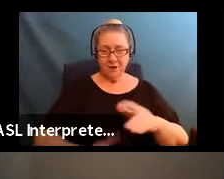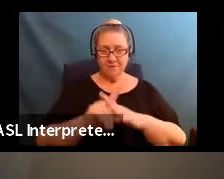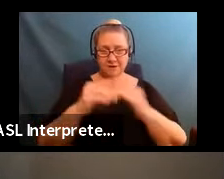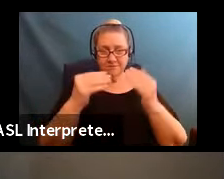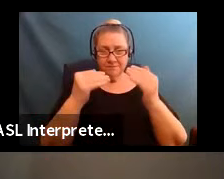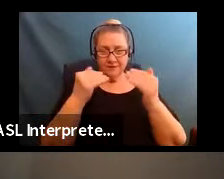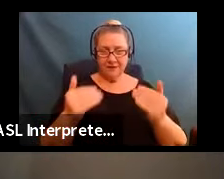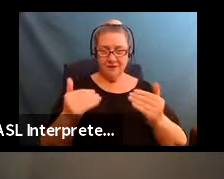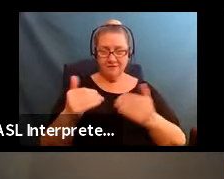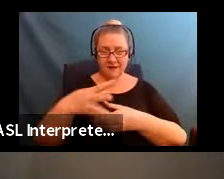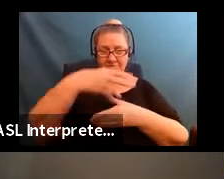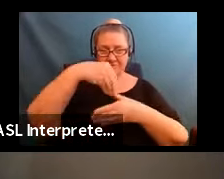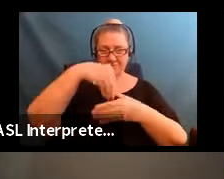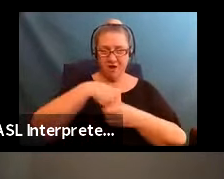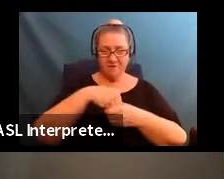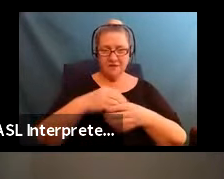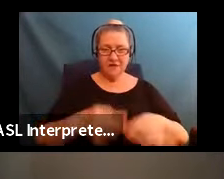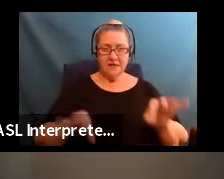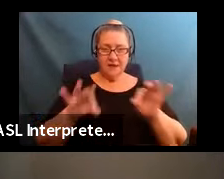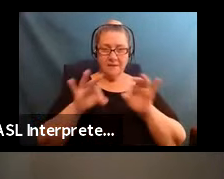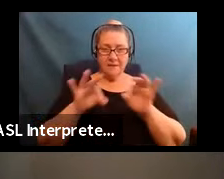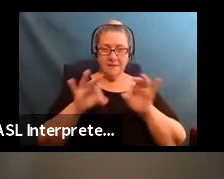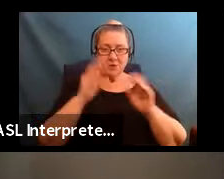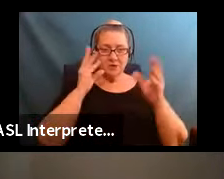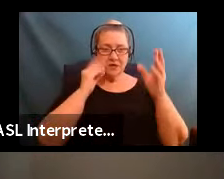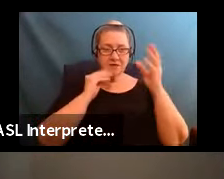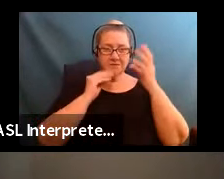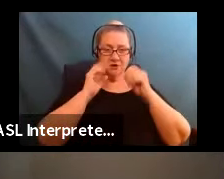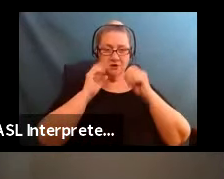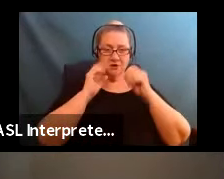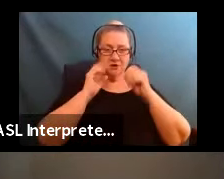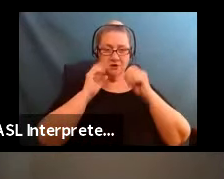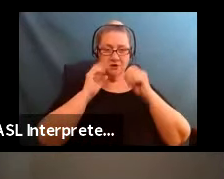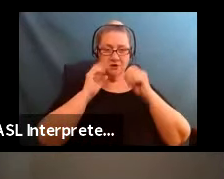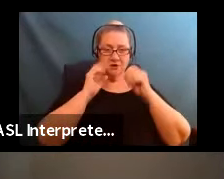your important experience setting up Covered California.